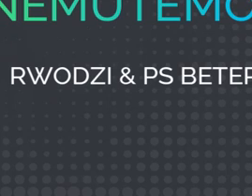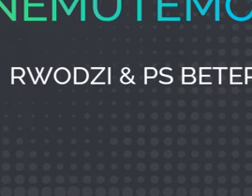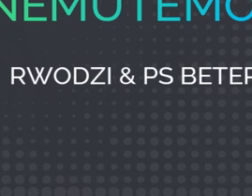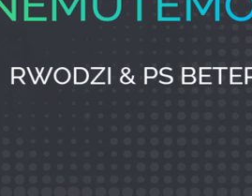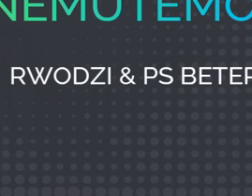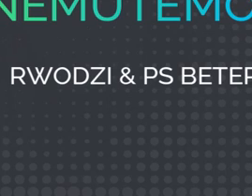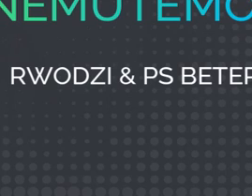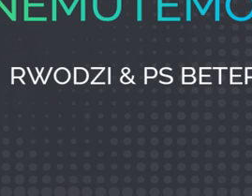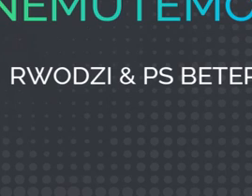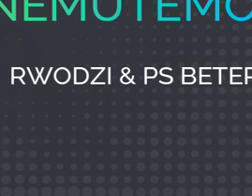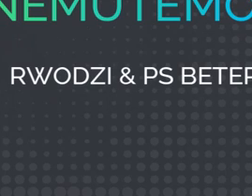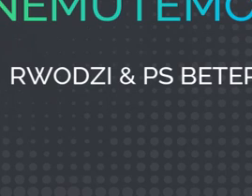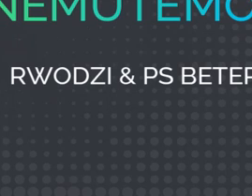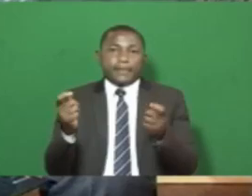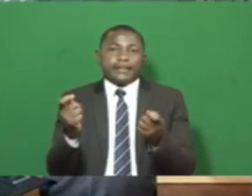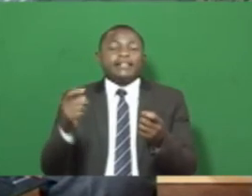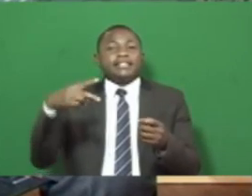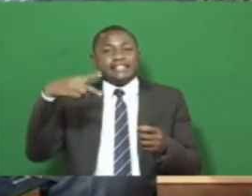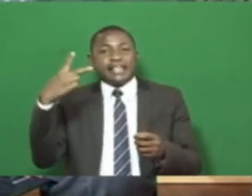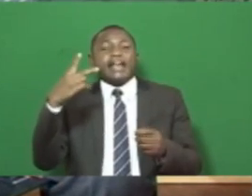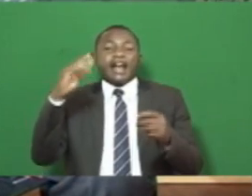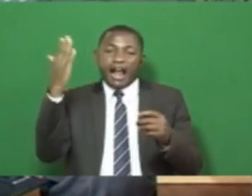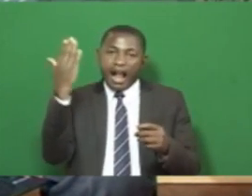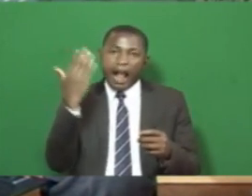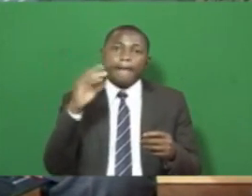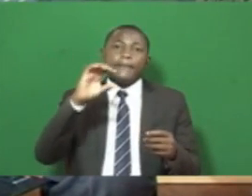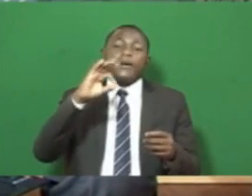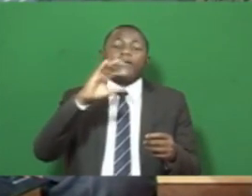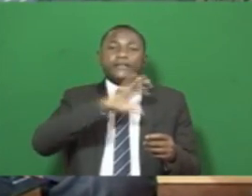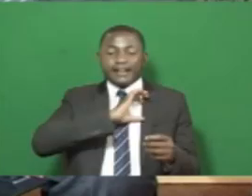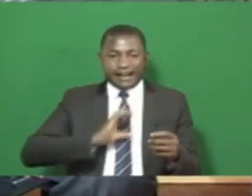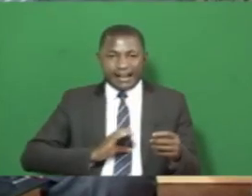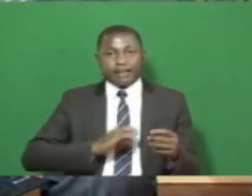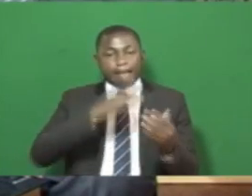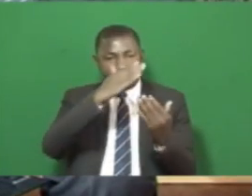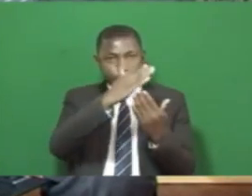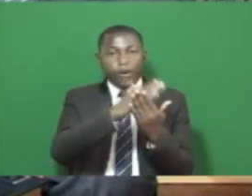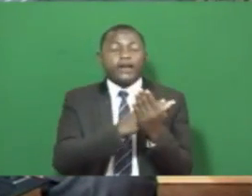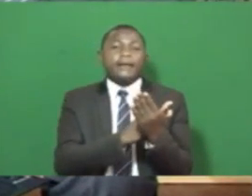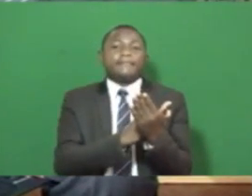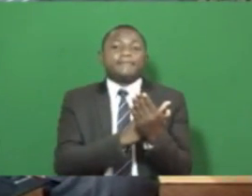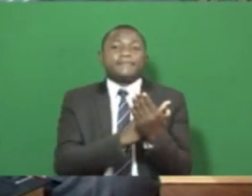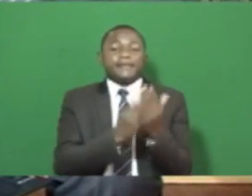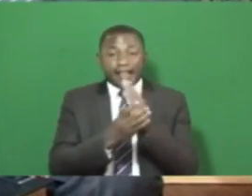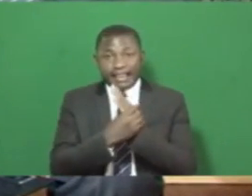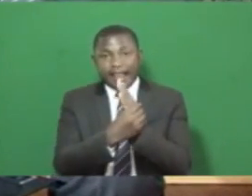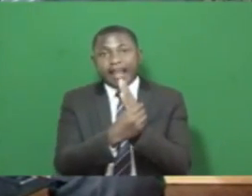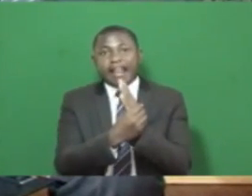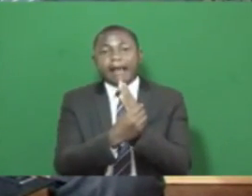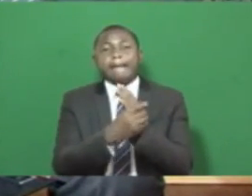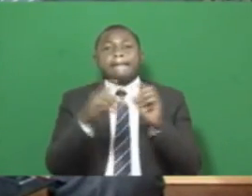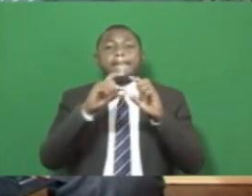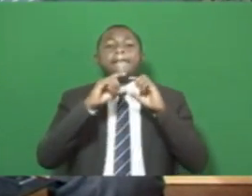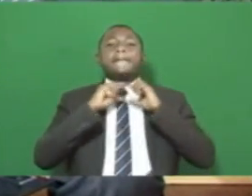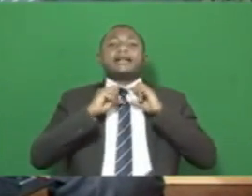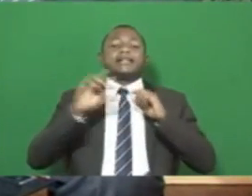Tinomuchingamidzai zvakare muchirongwa chedu The Second Coming of Christ chamunopiwa na Pastor Gift Rwodzi vekunorth Zimbabwe